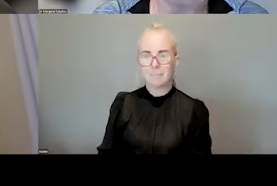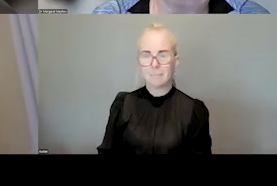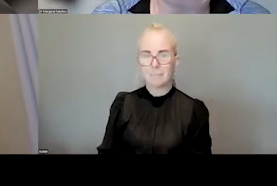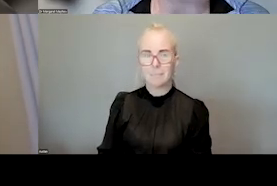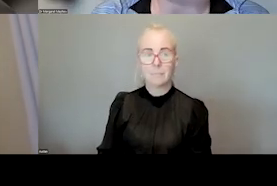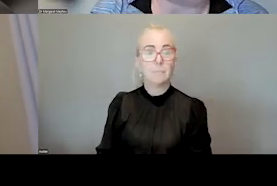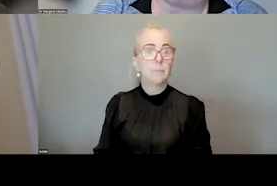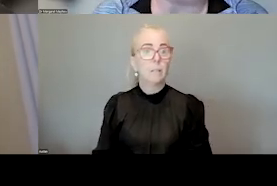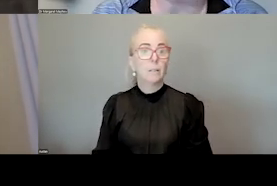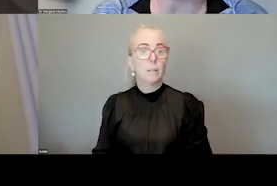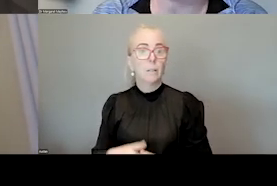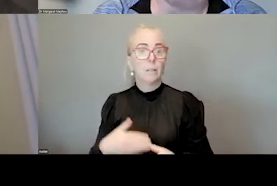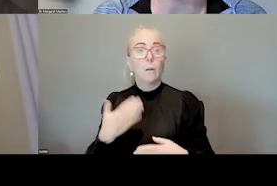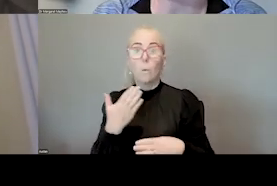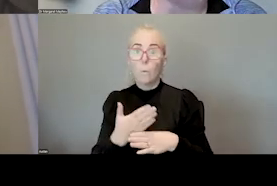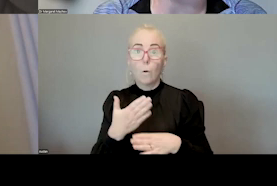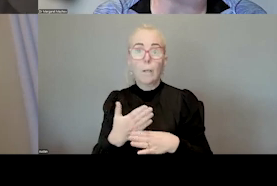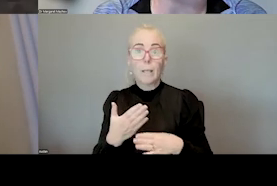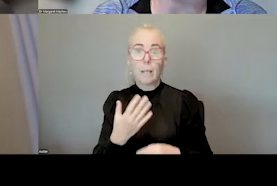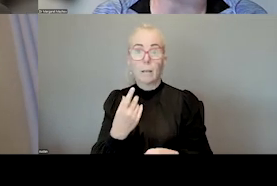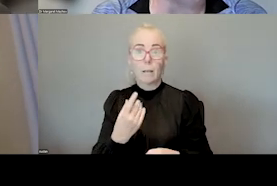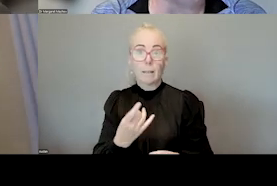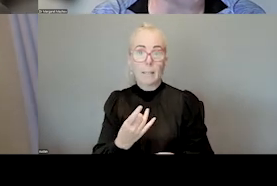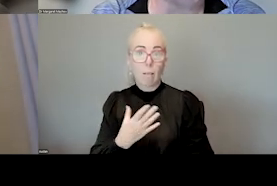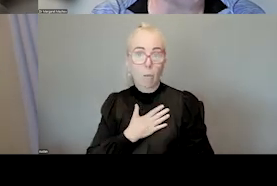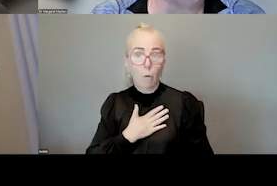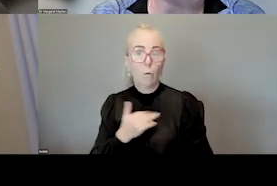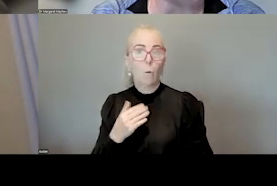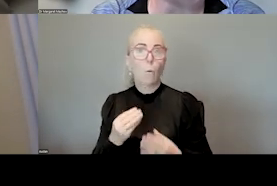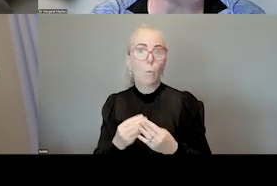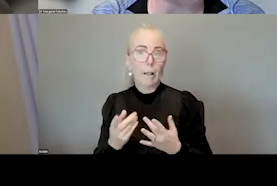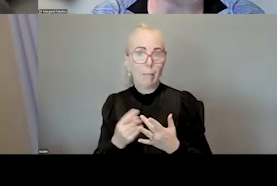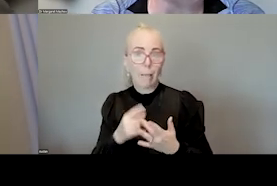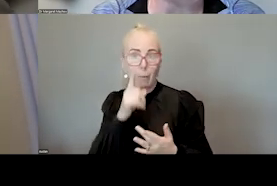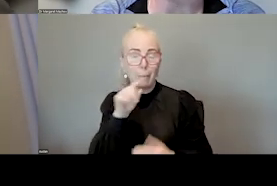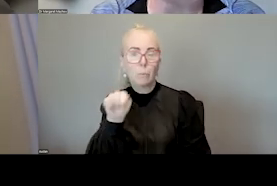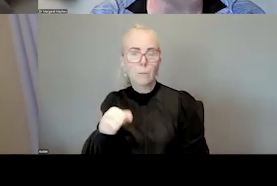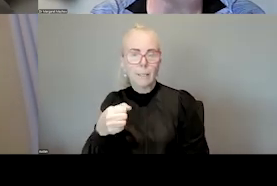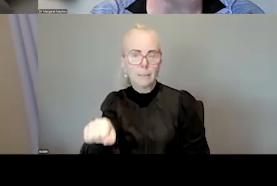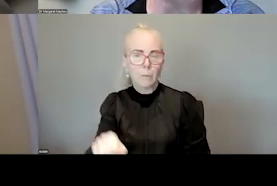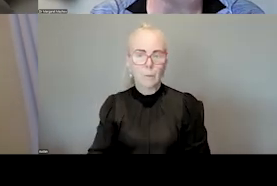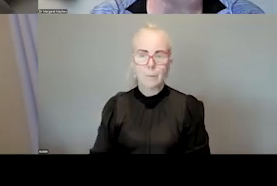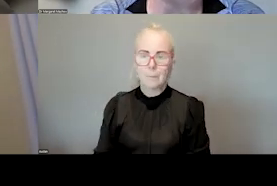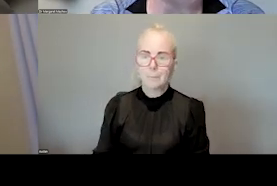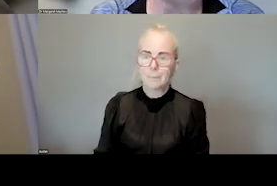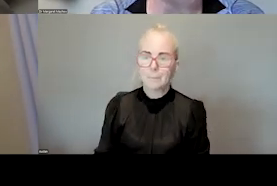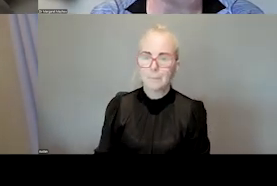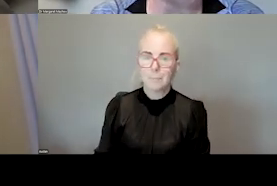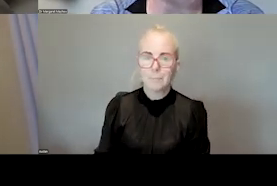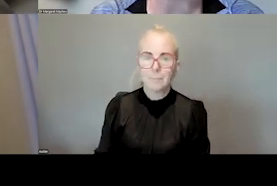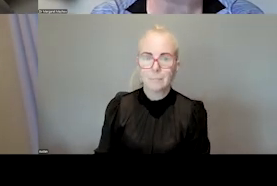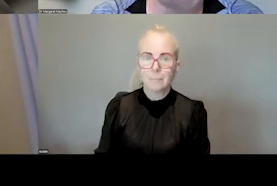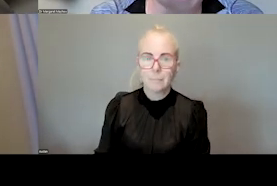other people? Oh, Yes, yeah, no. yes. And then we can put in some details of the person there, just and whether they're confirmed or